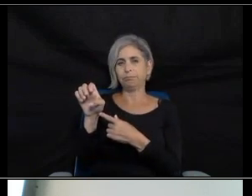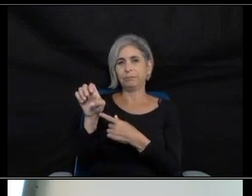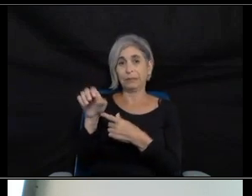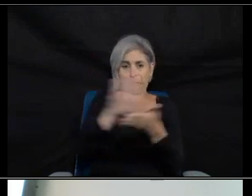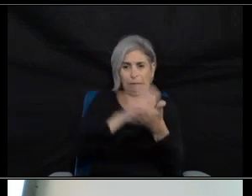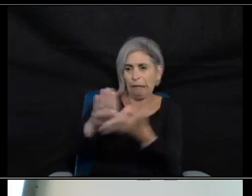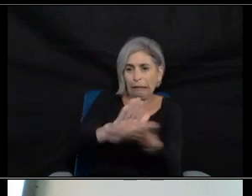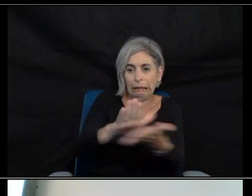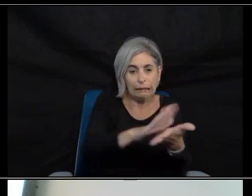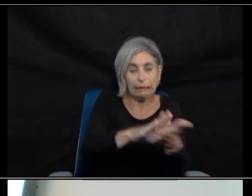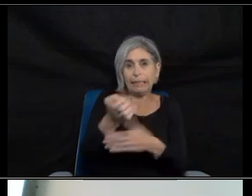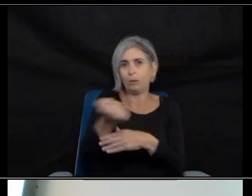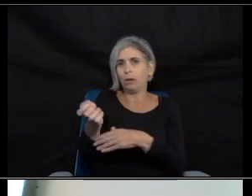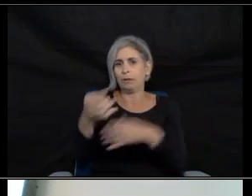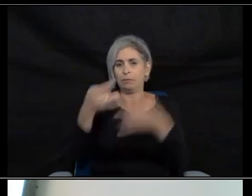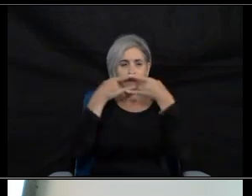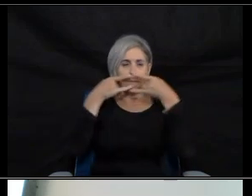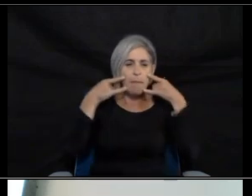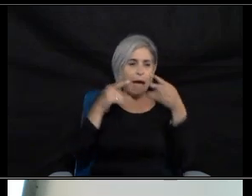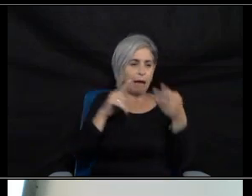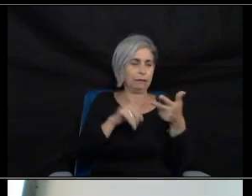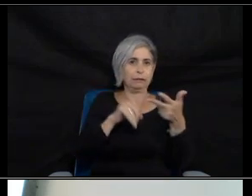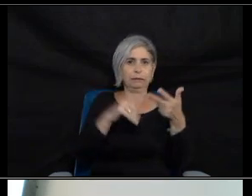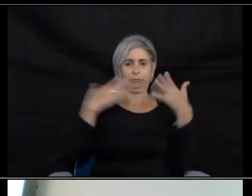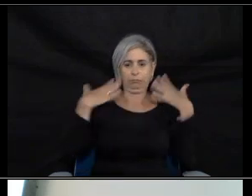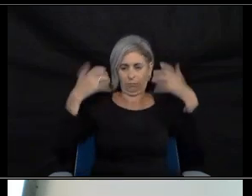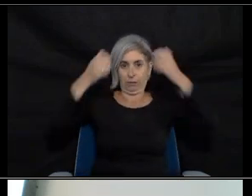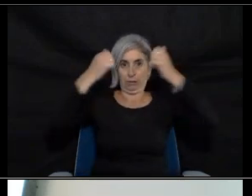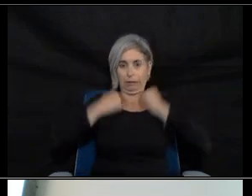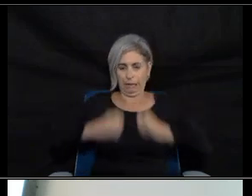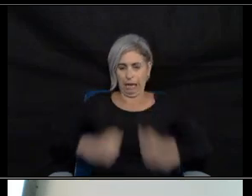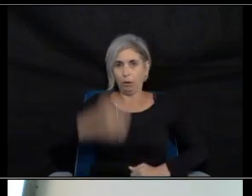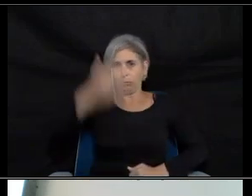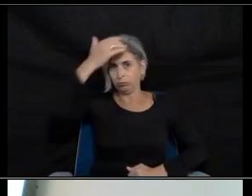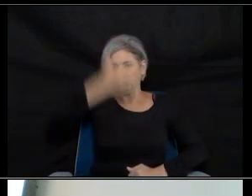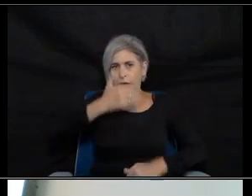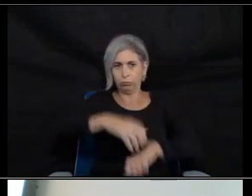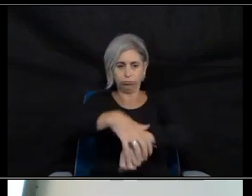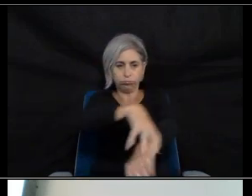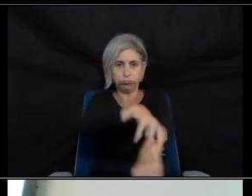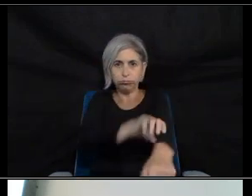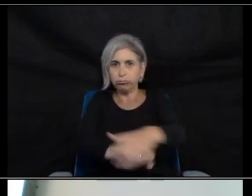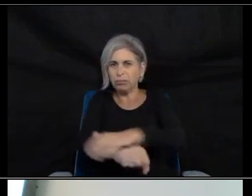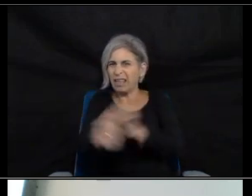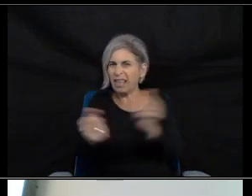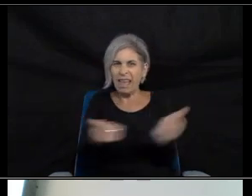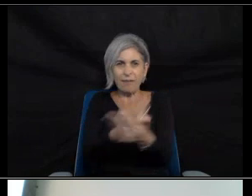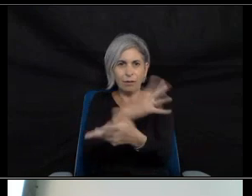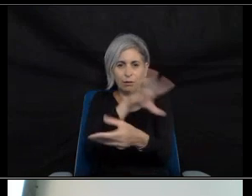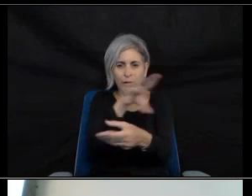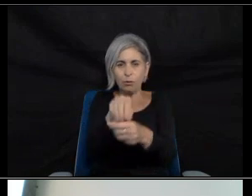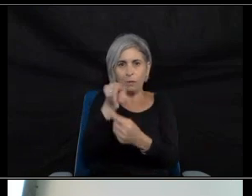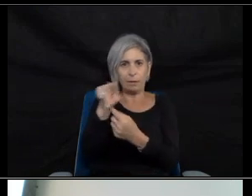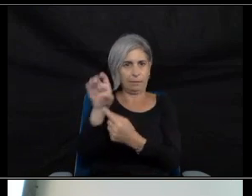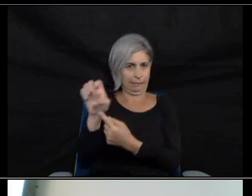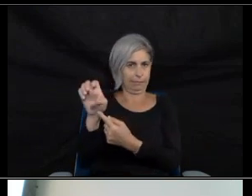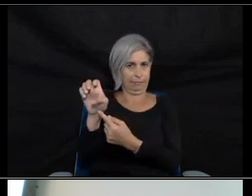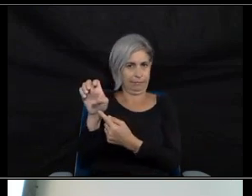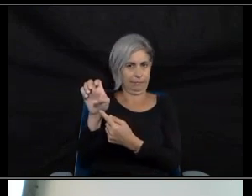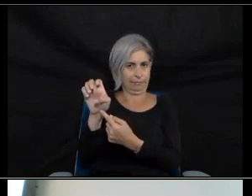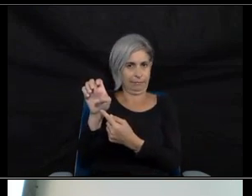sanitizing equipment, masks, gowns, face shields, things of that nature, as